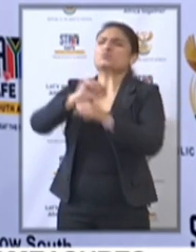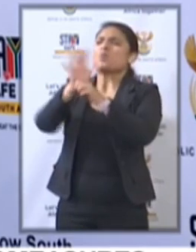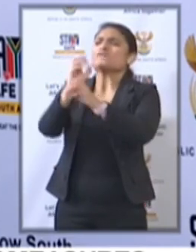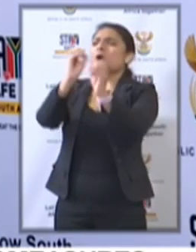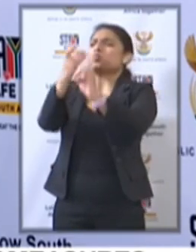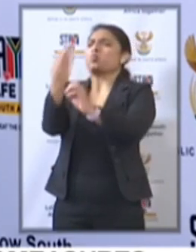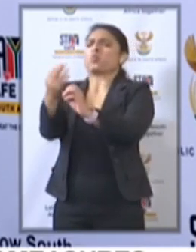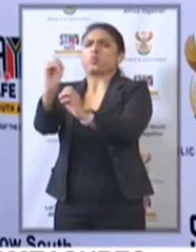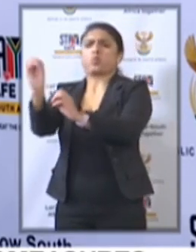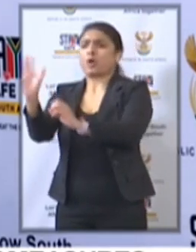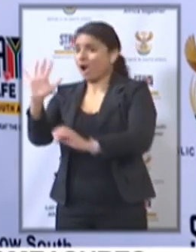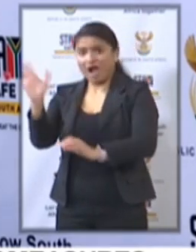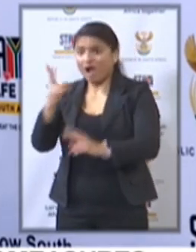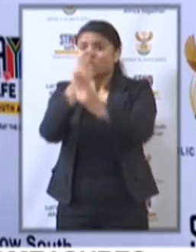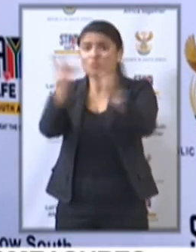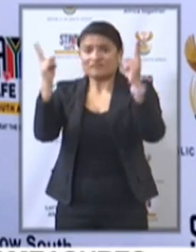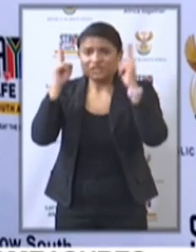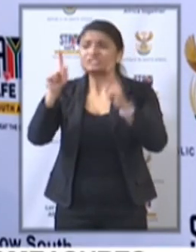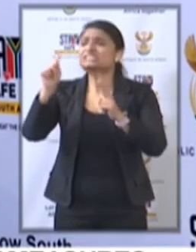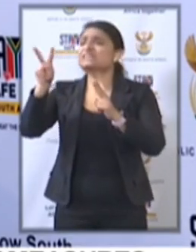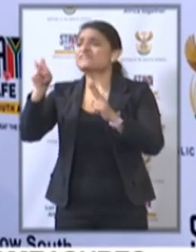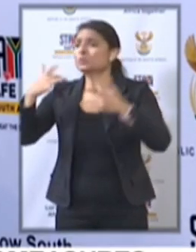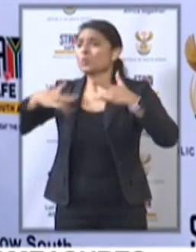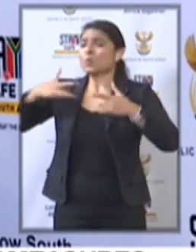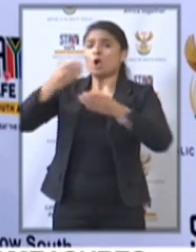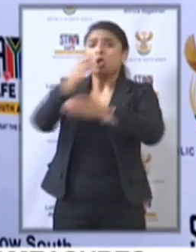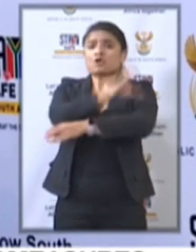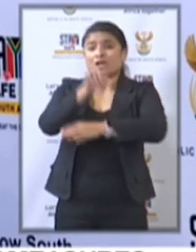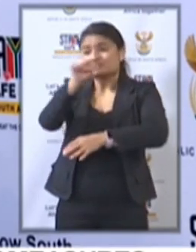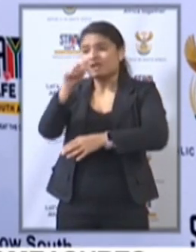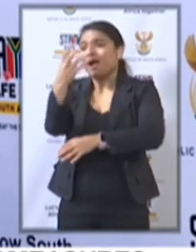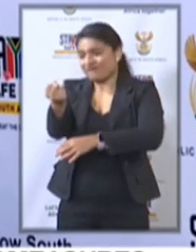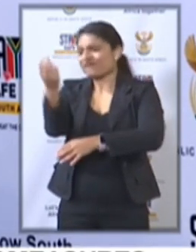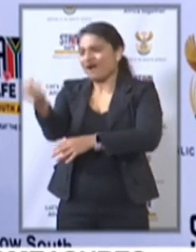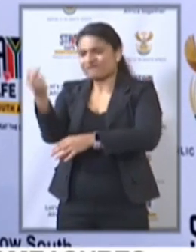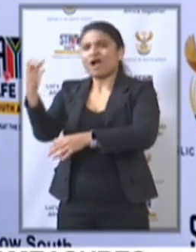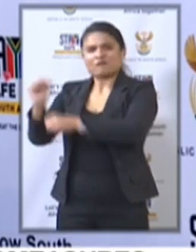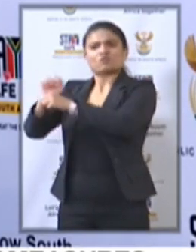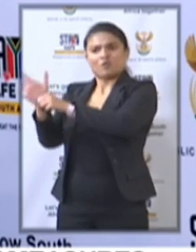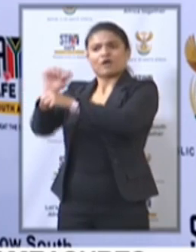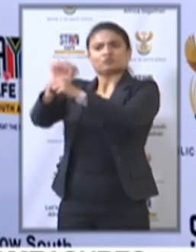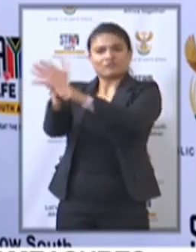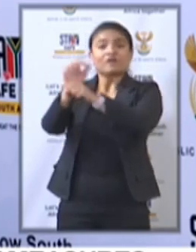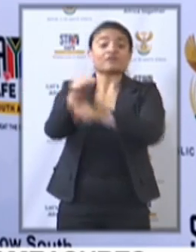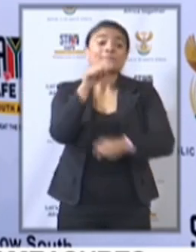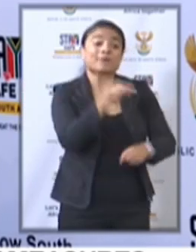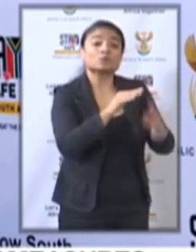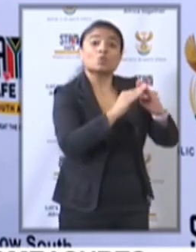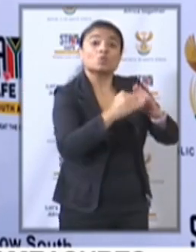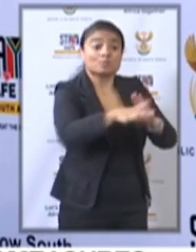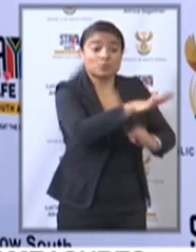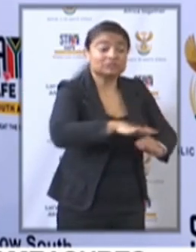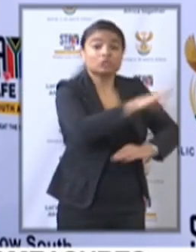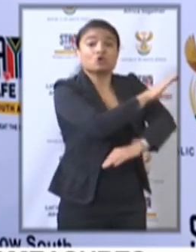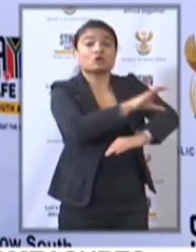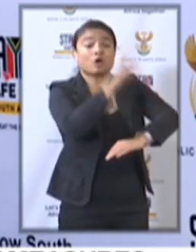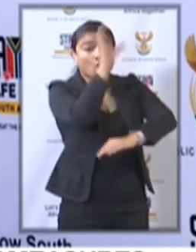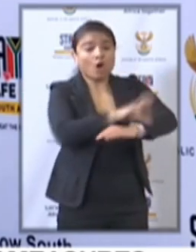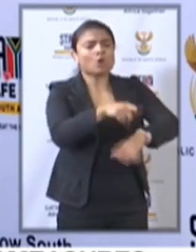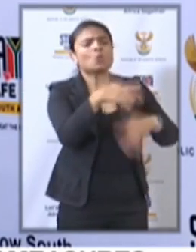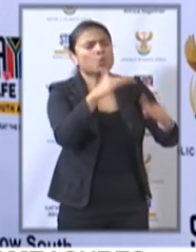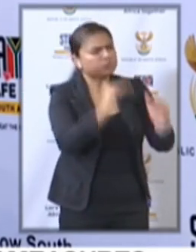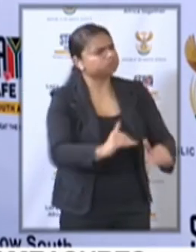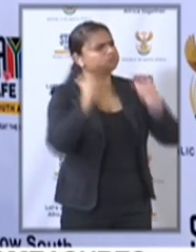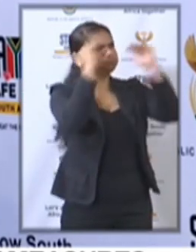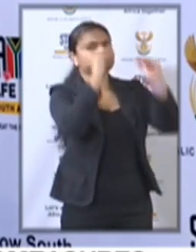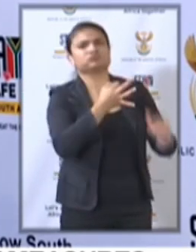all, but they have got additional challenges. It is our considered view, therefore, that for the